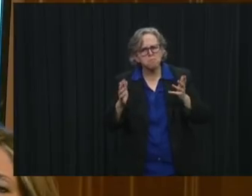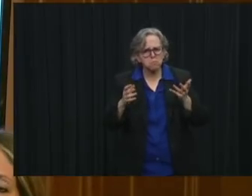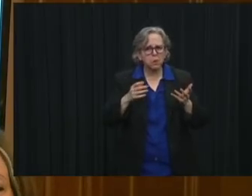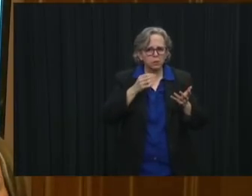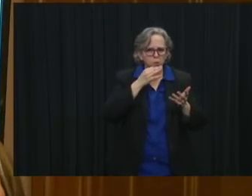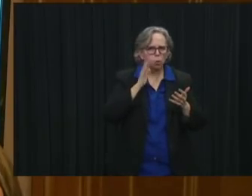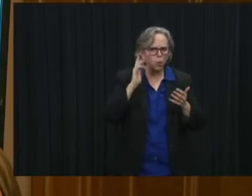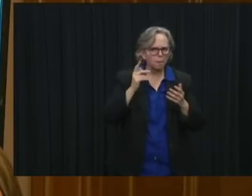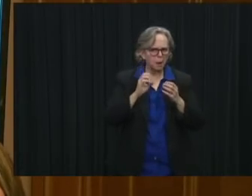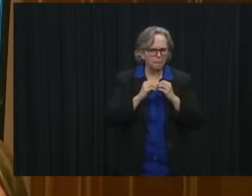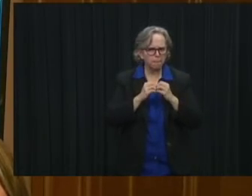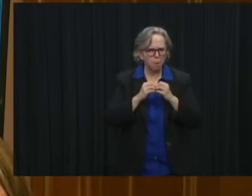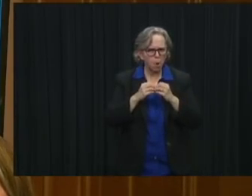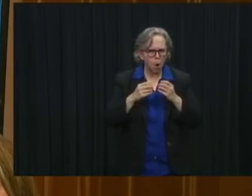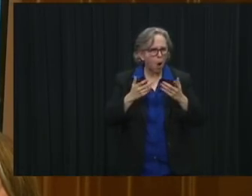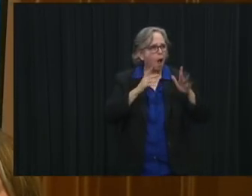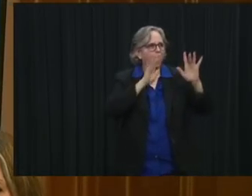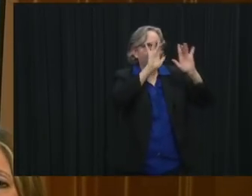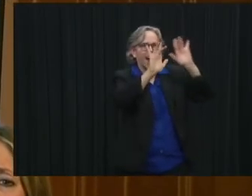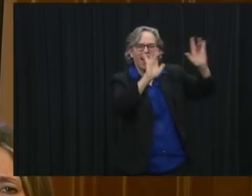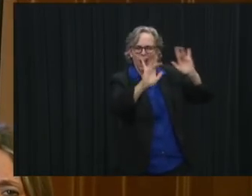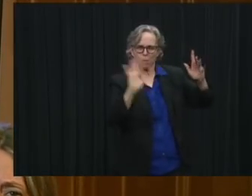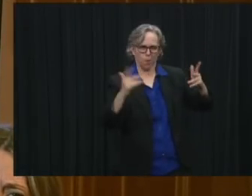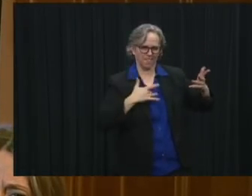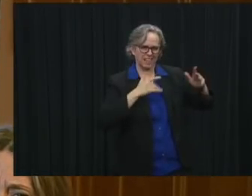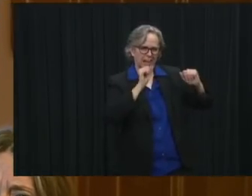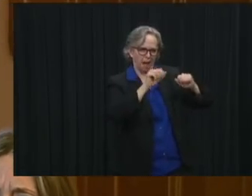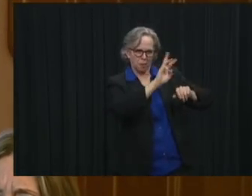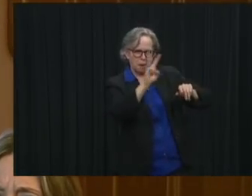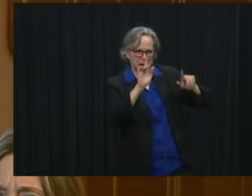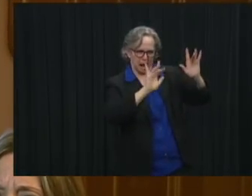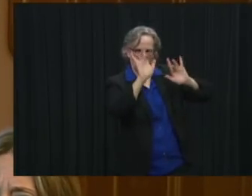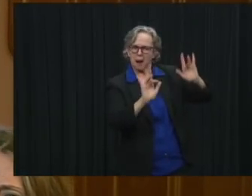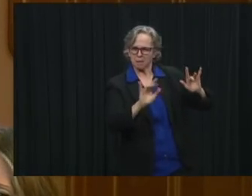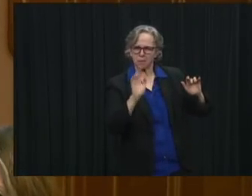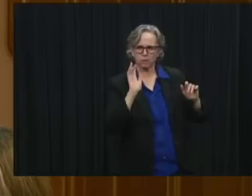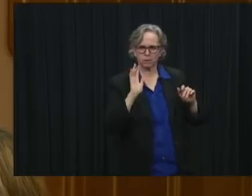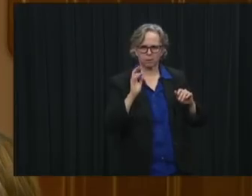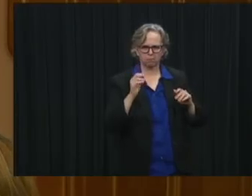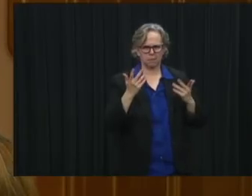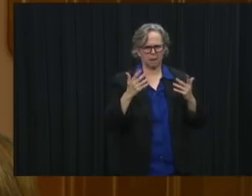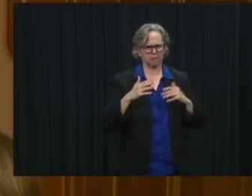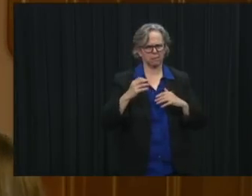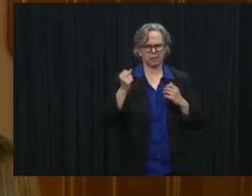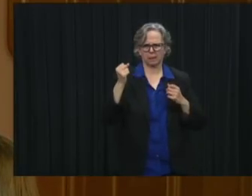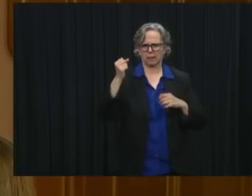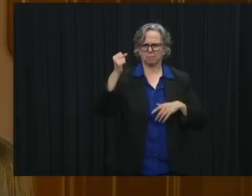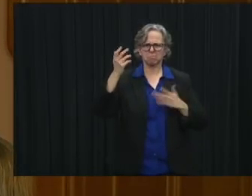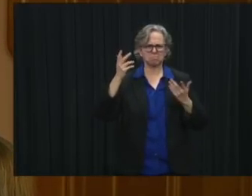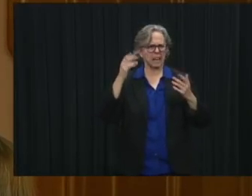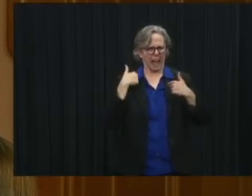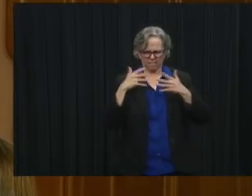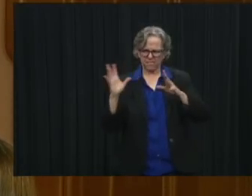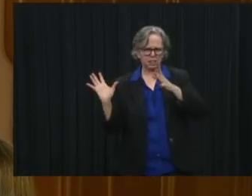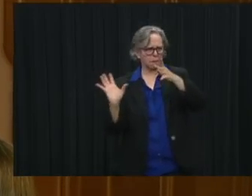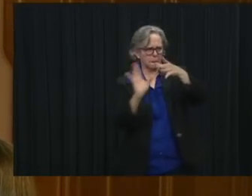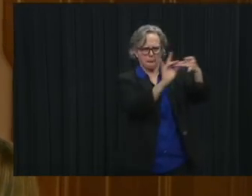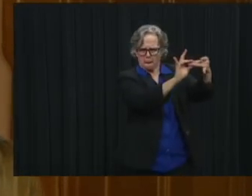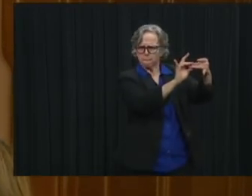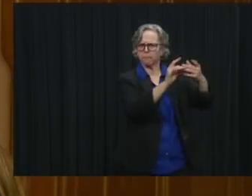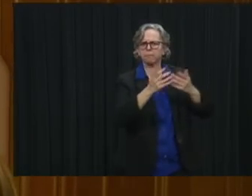but it's still, we're in well over half our counties, moving toward 3/4 of our counties now.